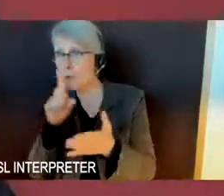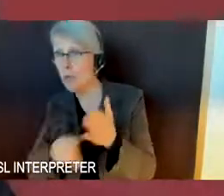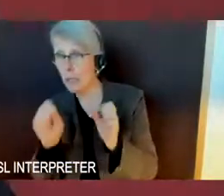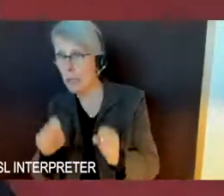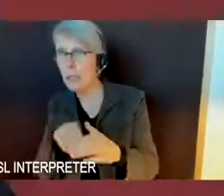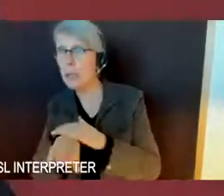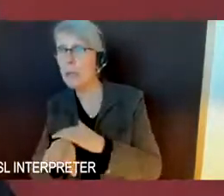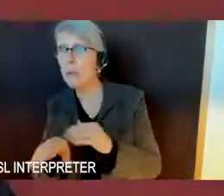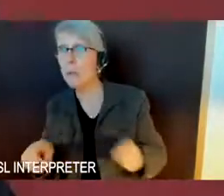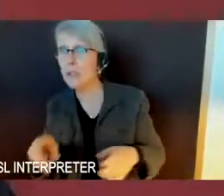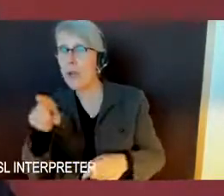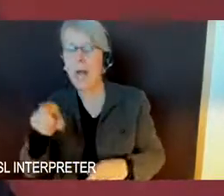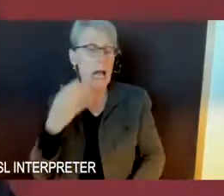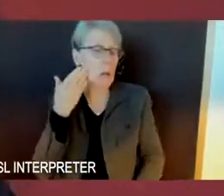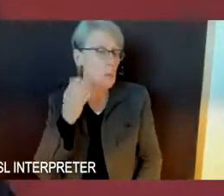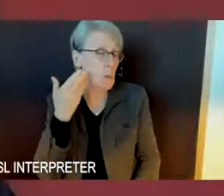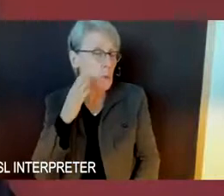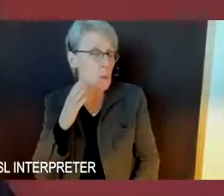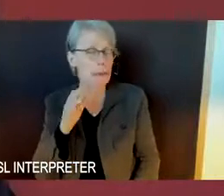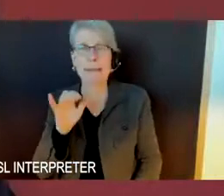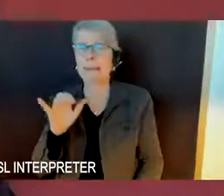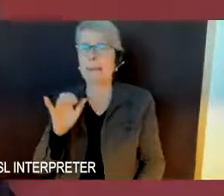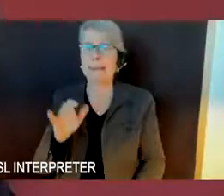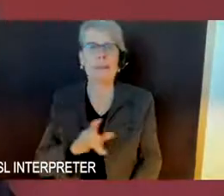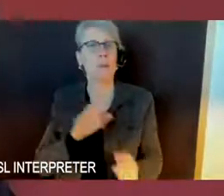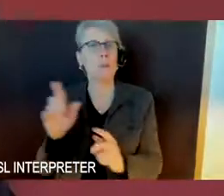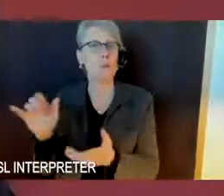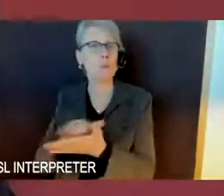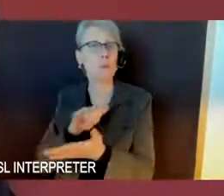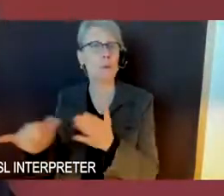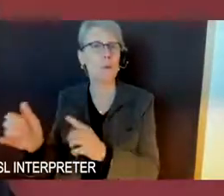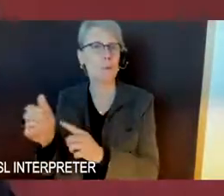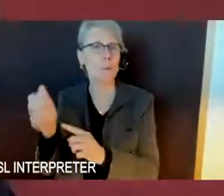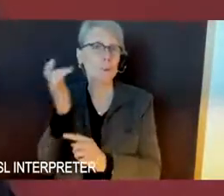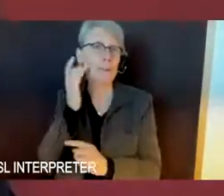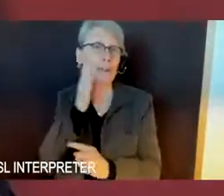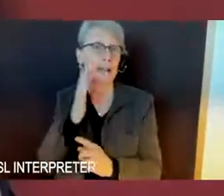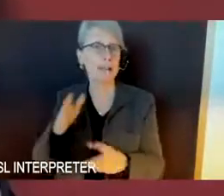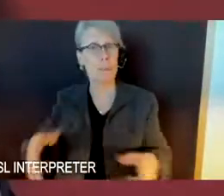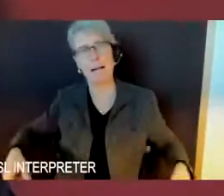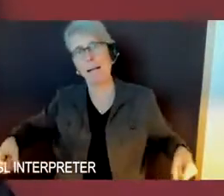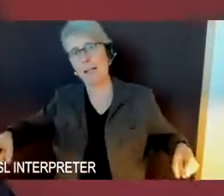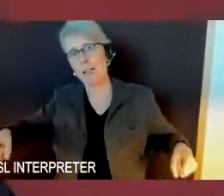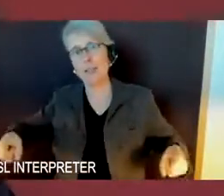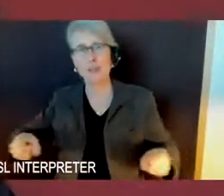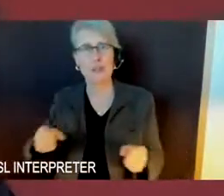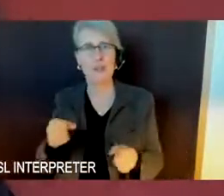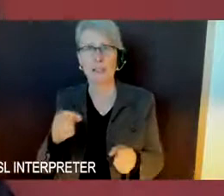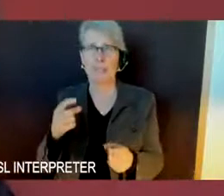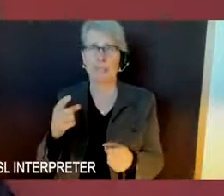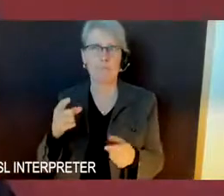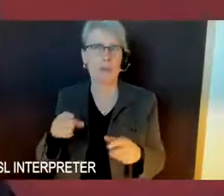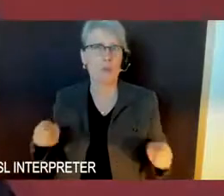time I call someone to find out if it's accessible for me, they don't actually know. I'll show up at a hotel in New York City with my